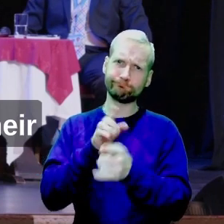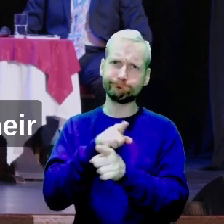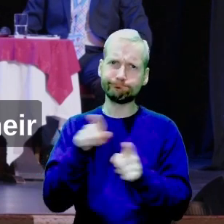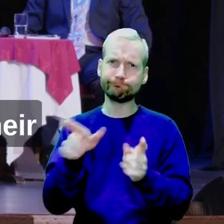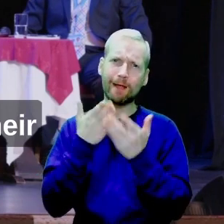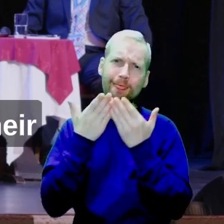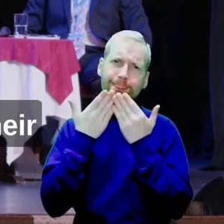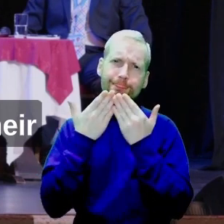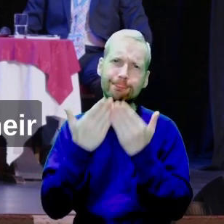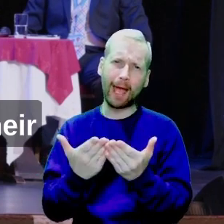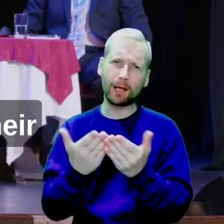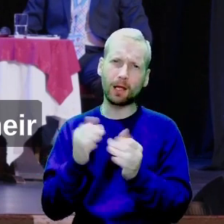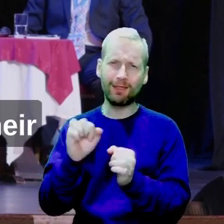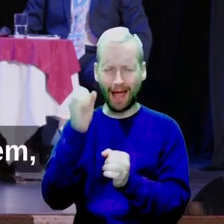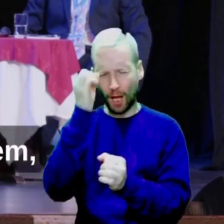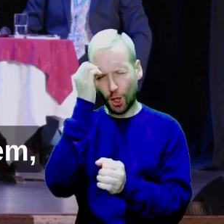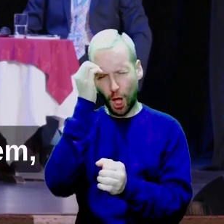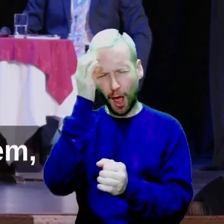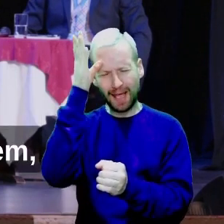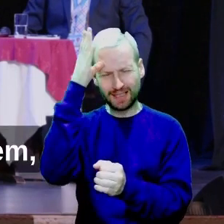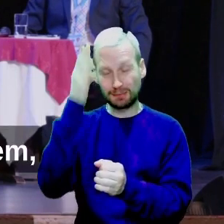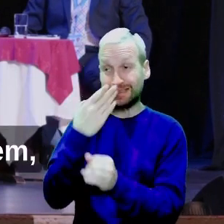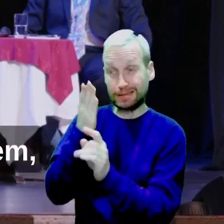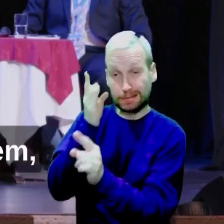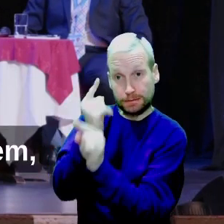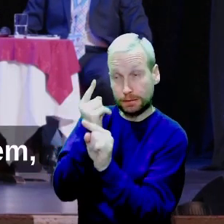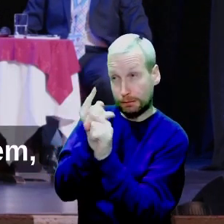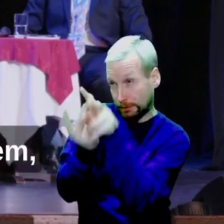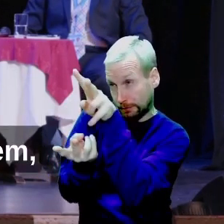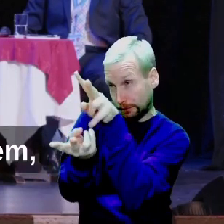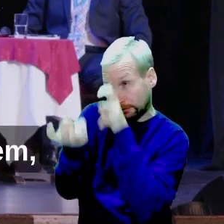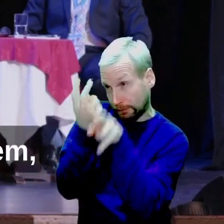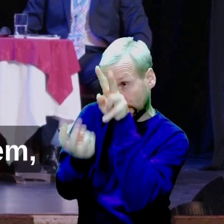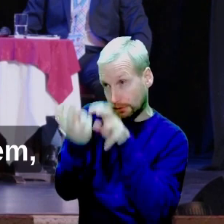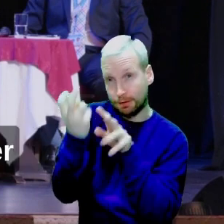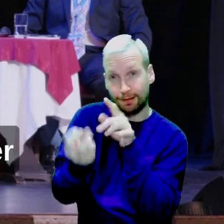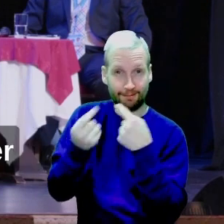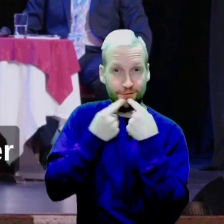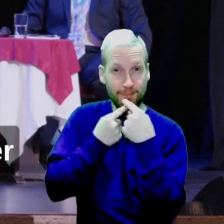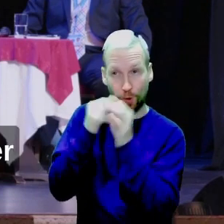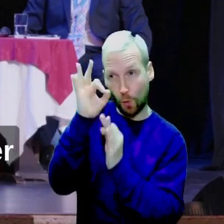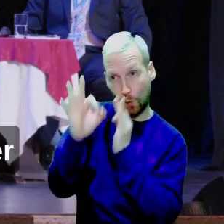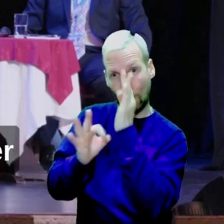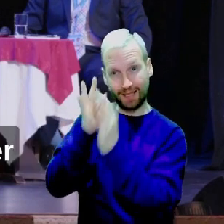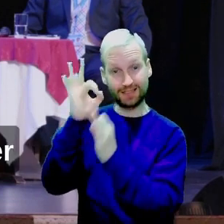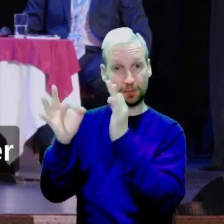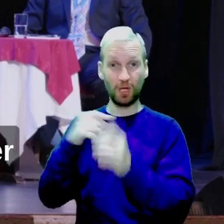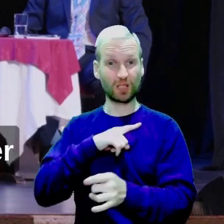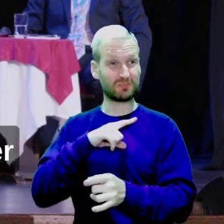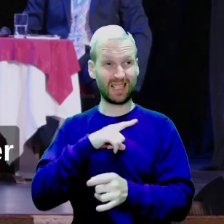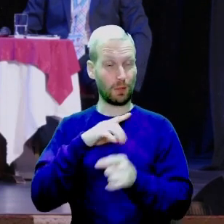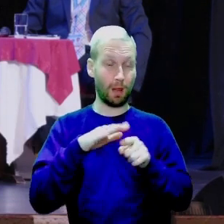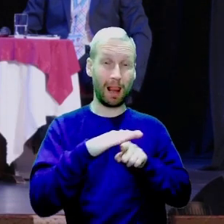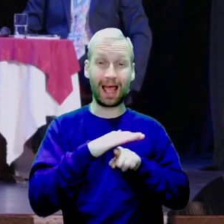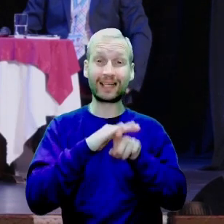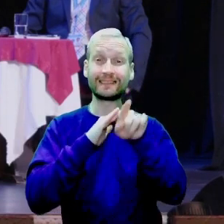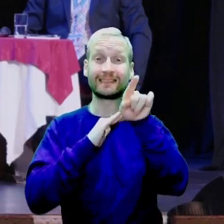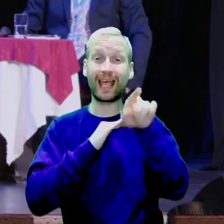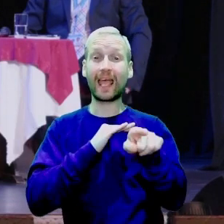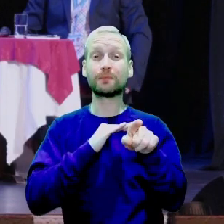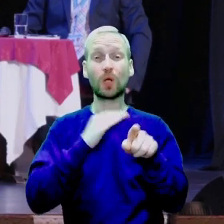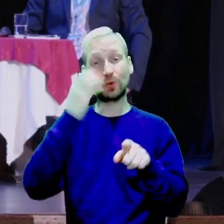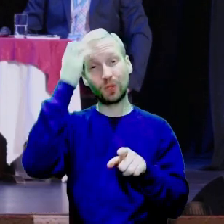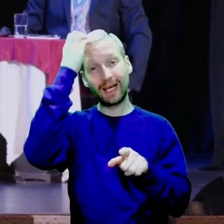is phenomenal, so please use their brains and their intellect and question them and quiz them, because I'm afraid I'm going to be escaping after this to go to